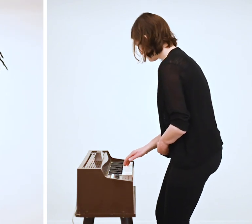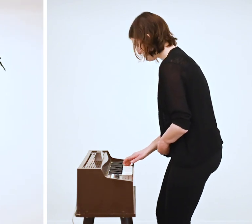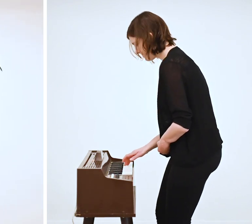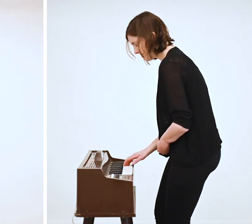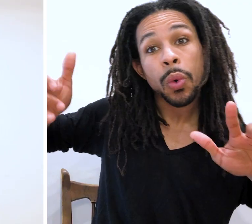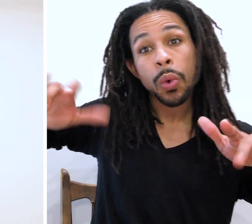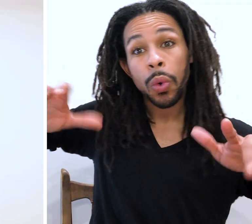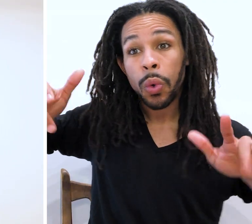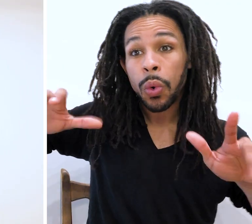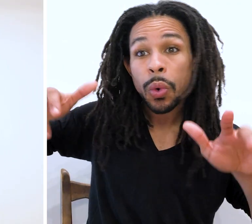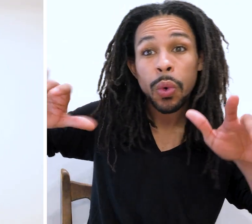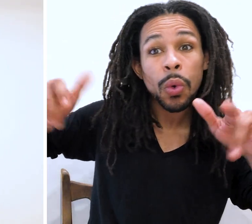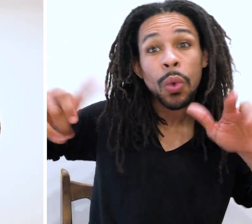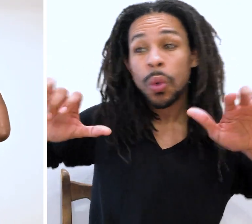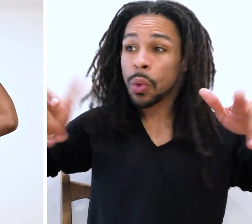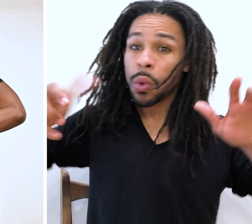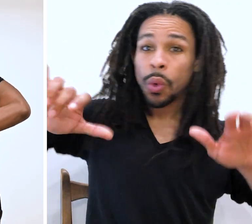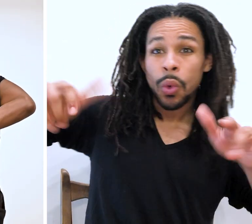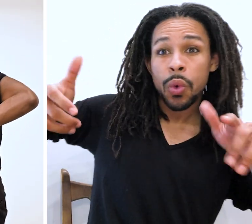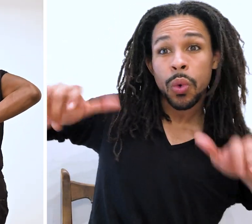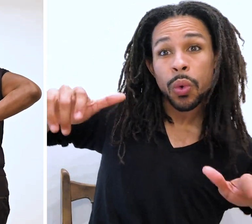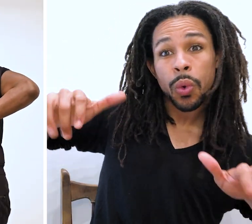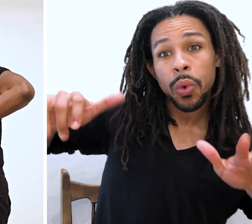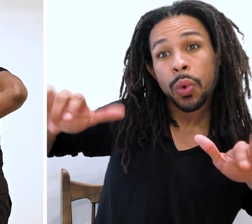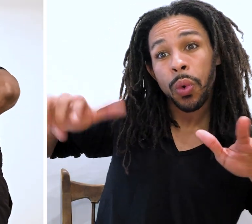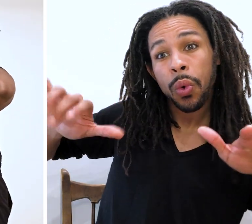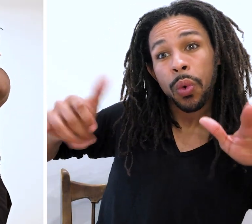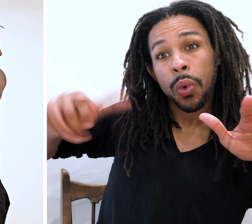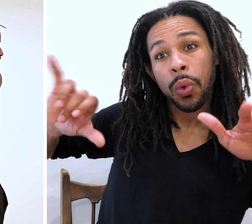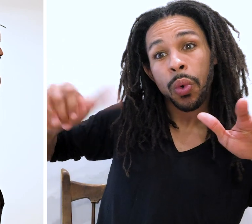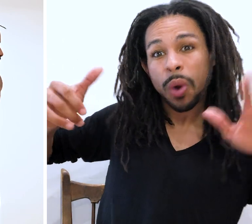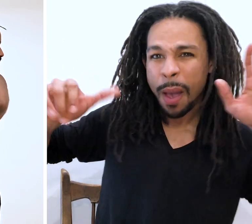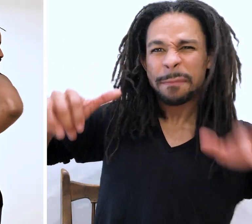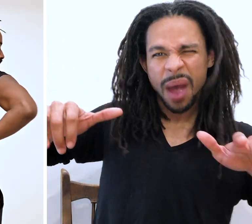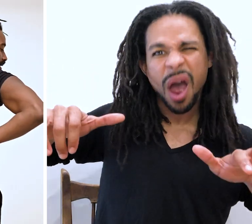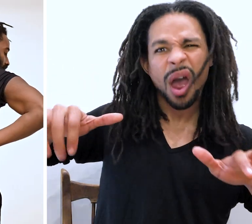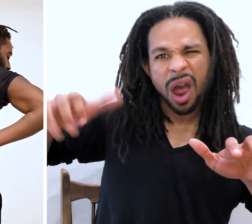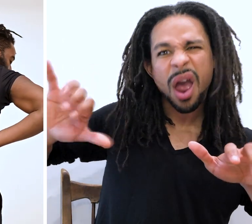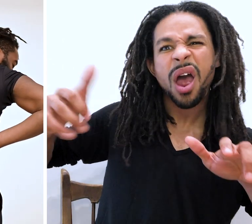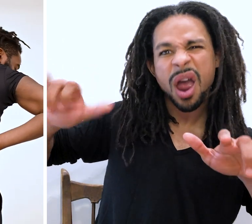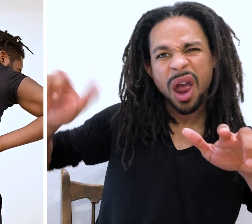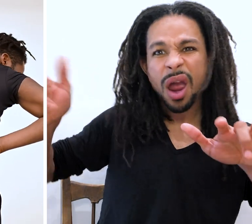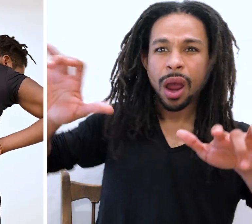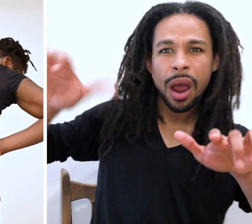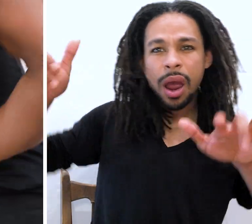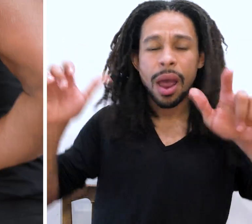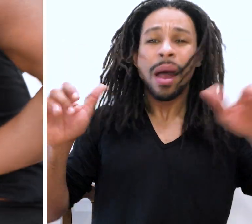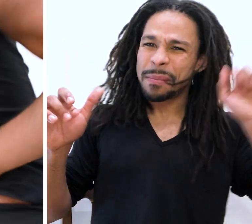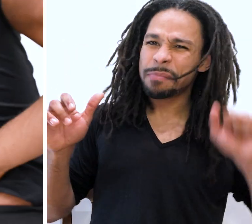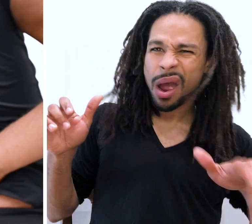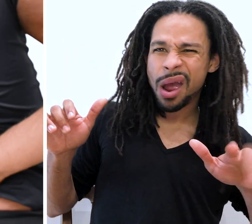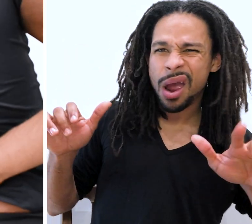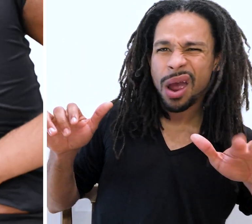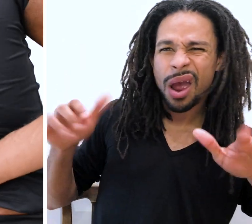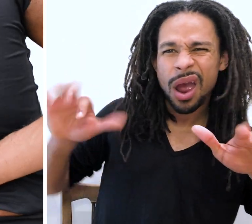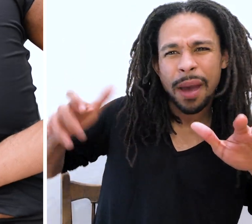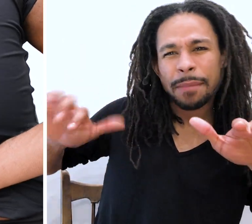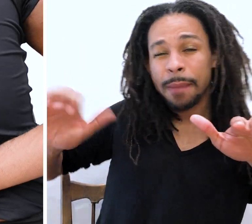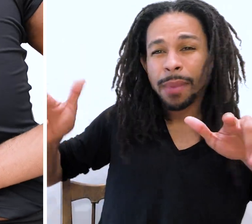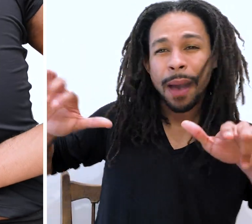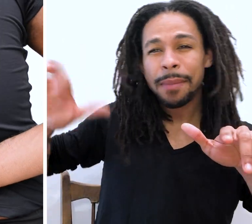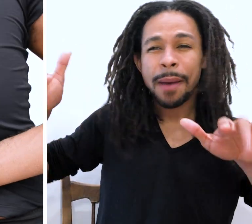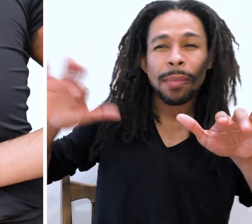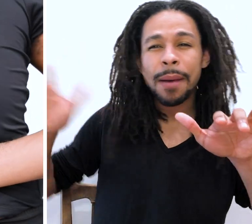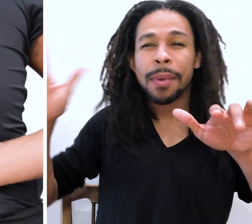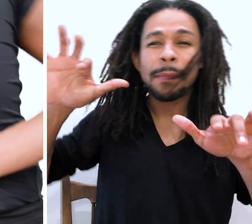His right side approaches his left side, tries to hold it, pushes and pulls, but his left side sits tight,